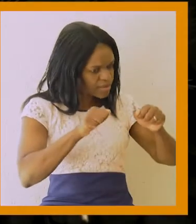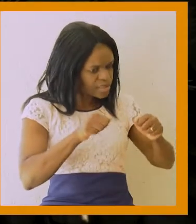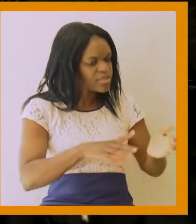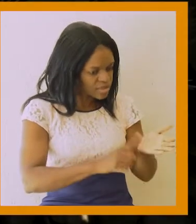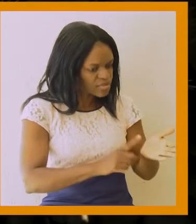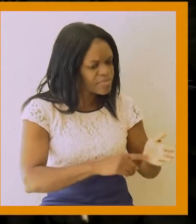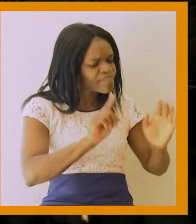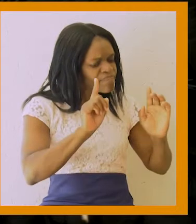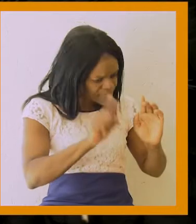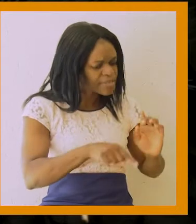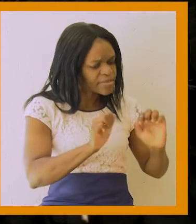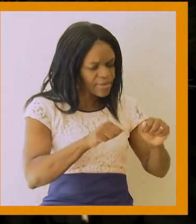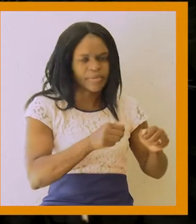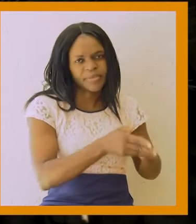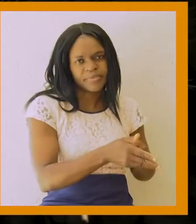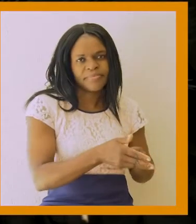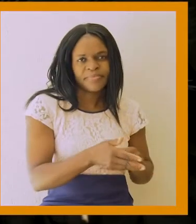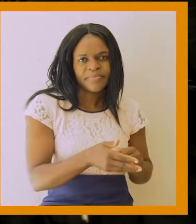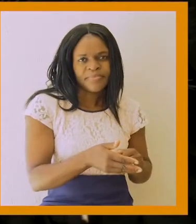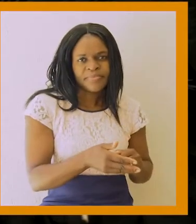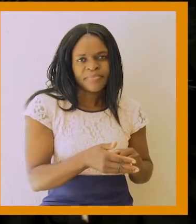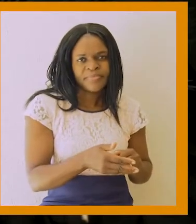into agreeing to have